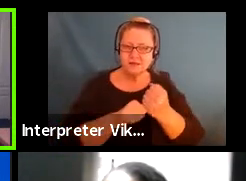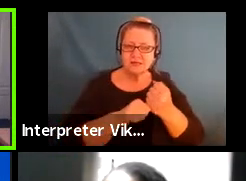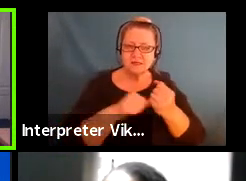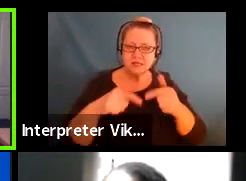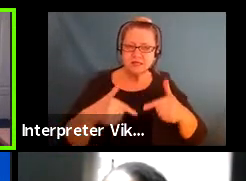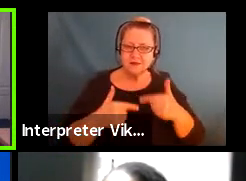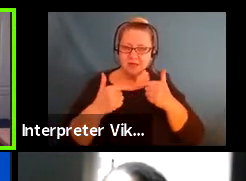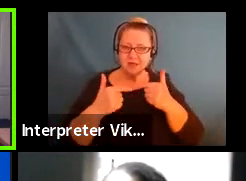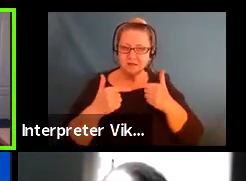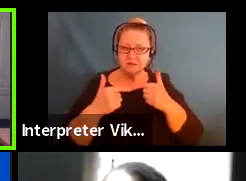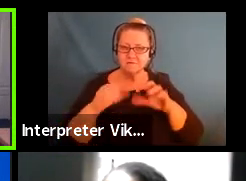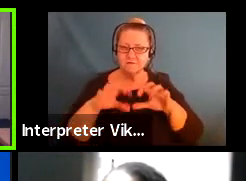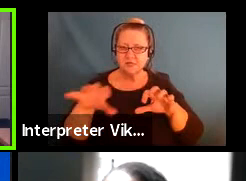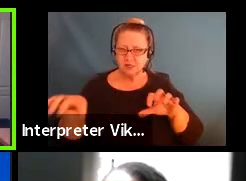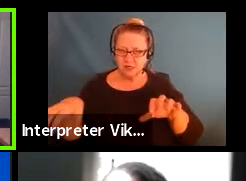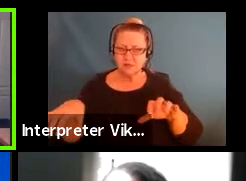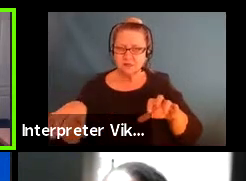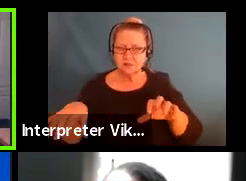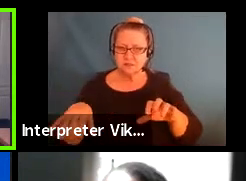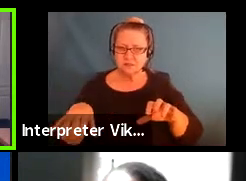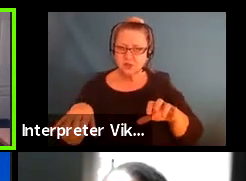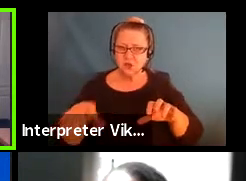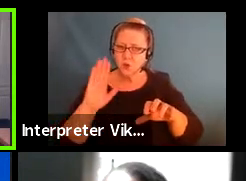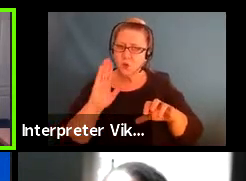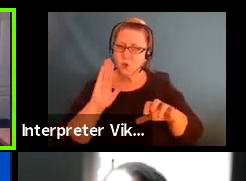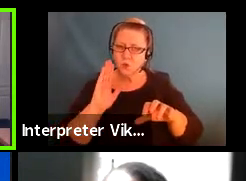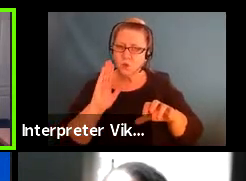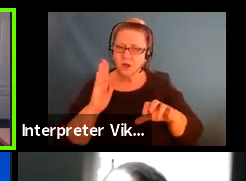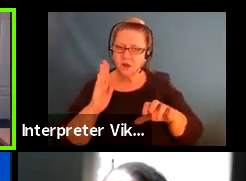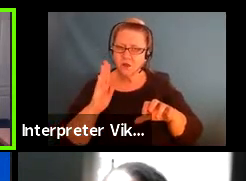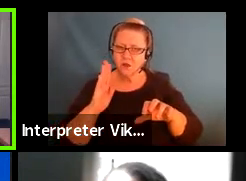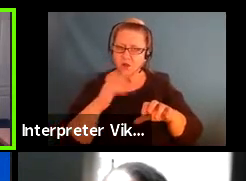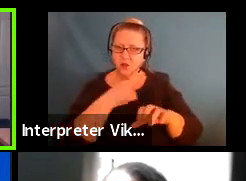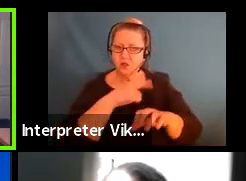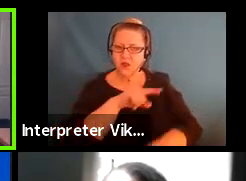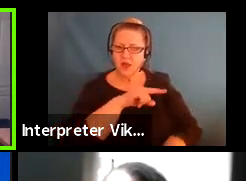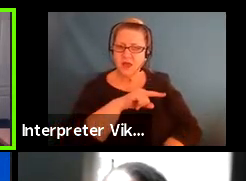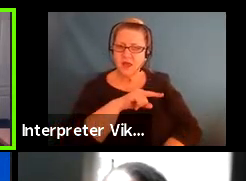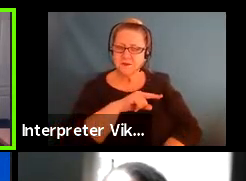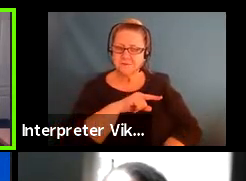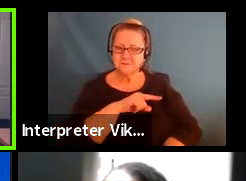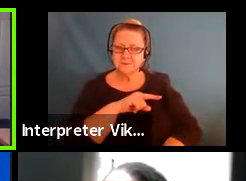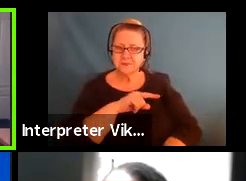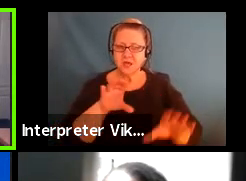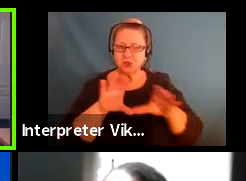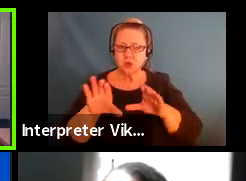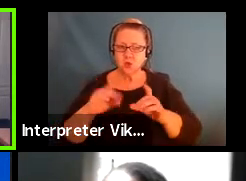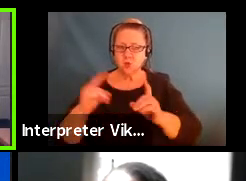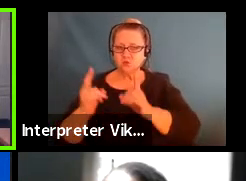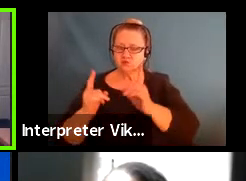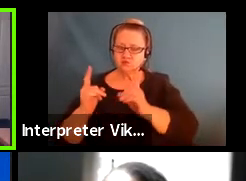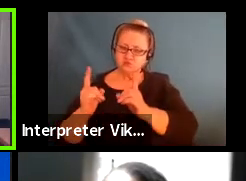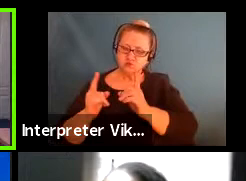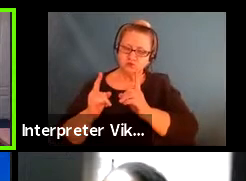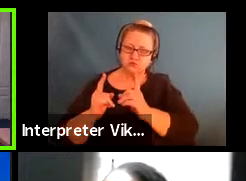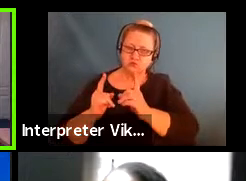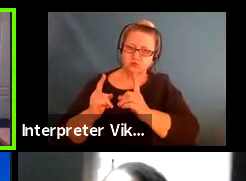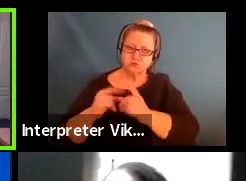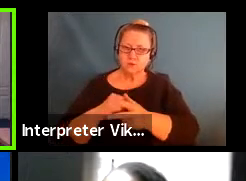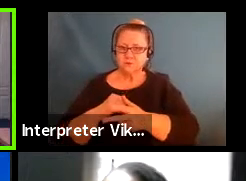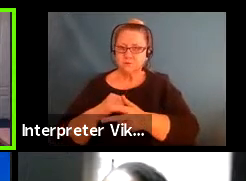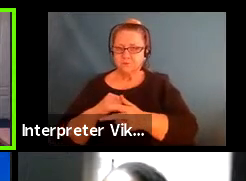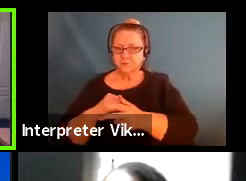facilities? And will they be doing the in-person 3 events